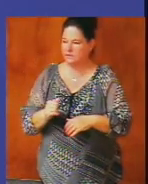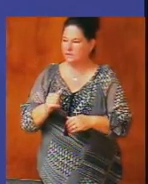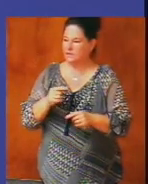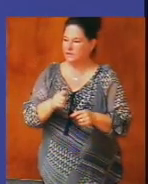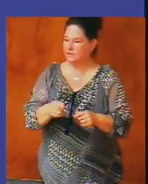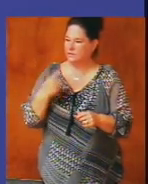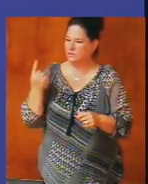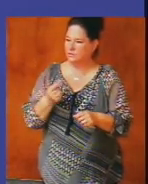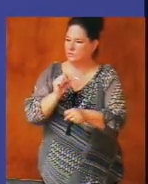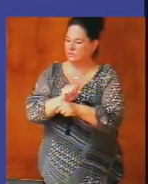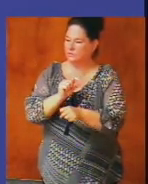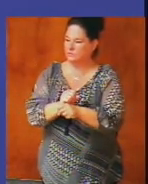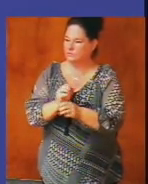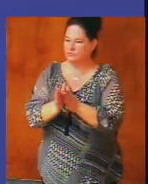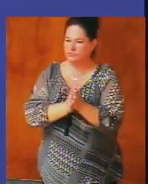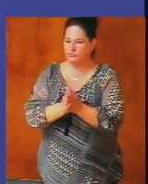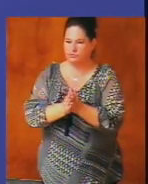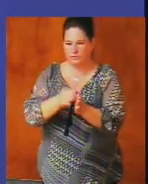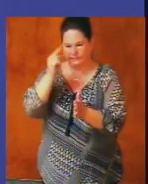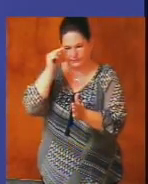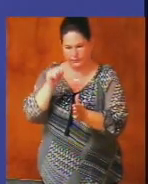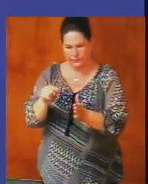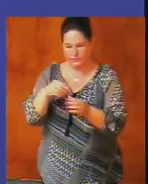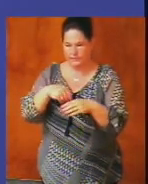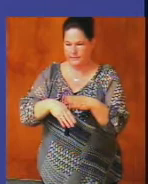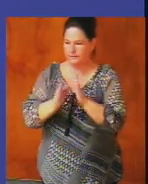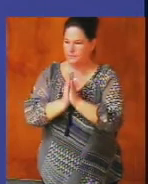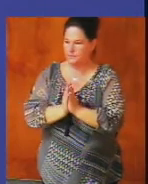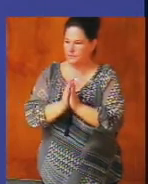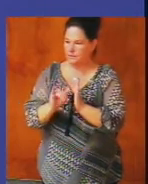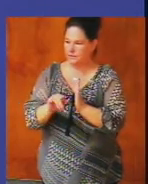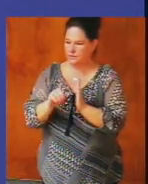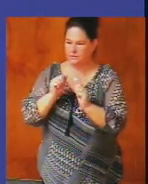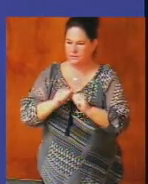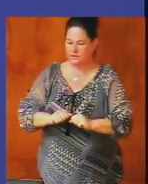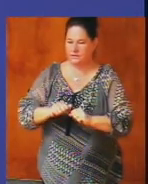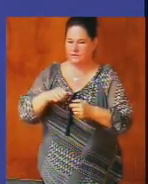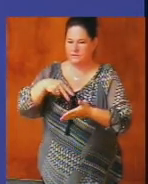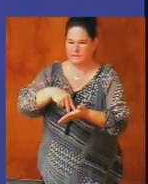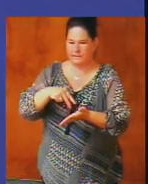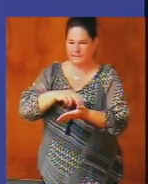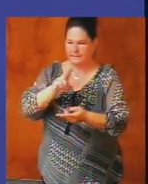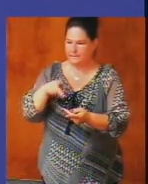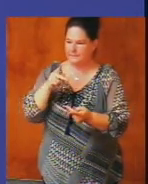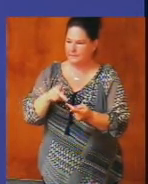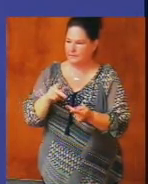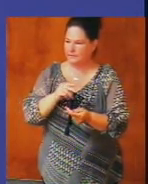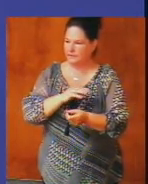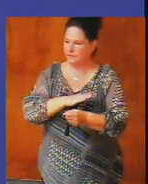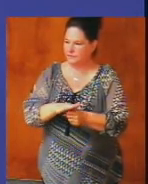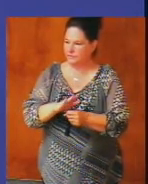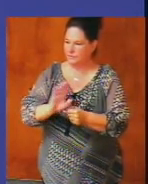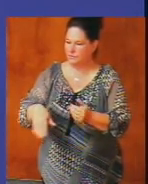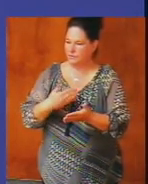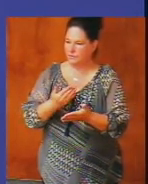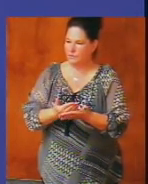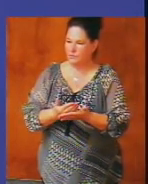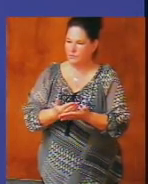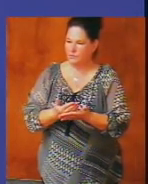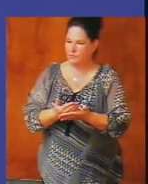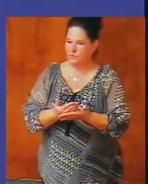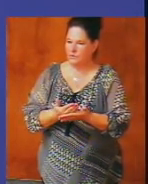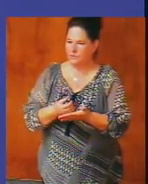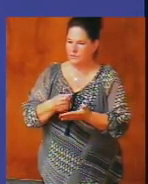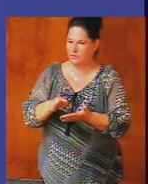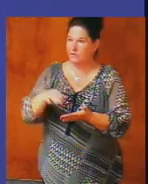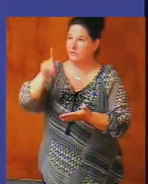always laboring fervently for you in prayers that you may stand perfect and complete in all the will